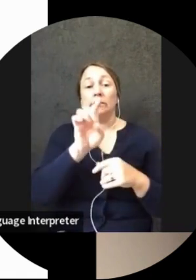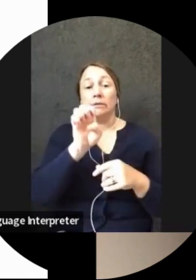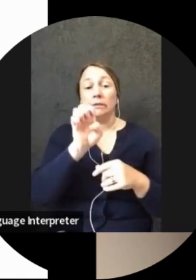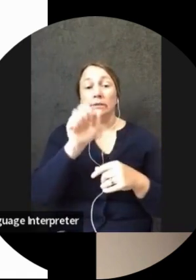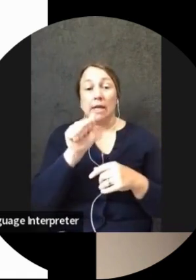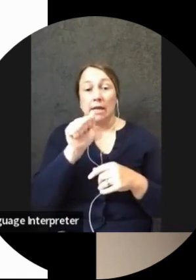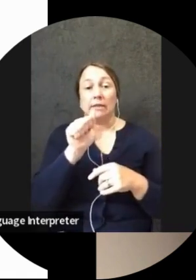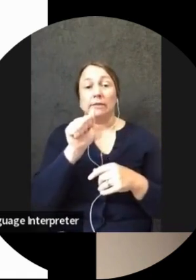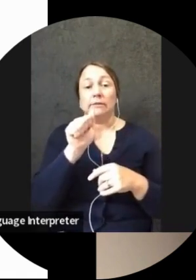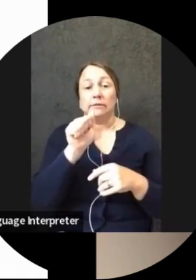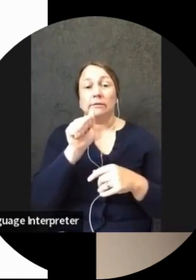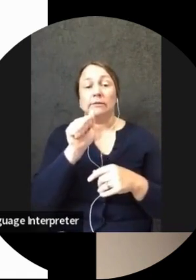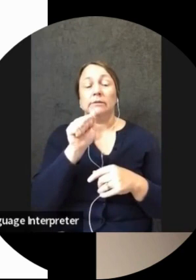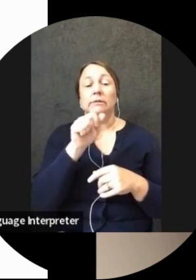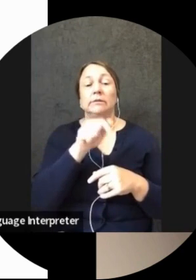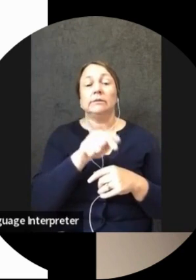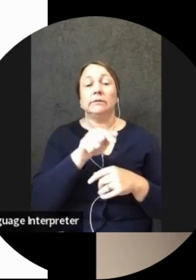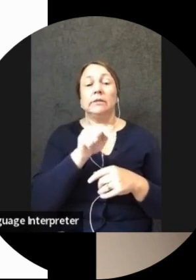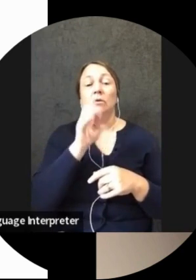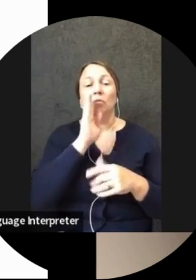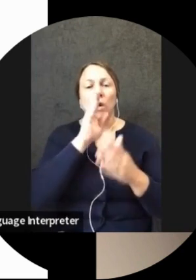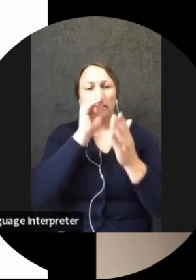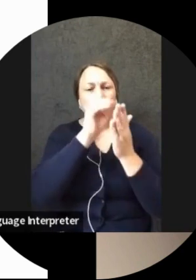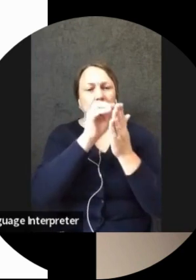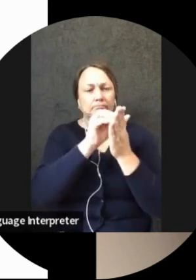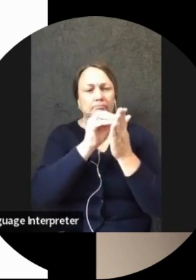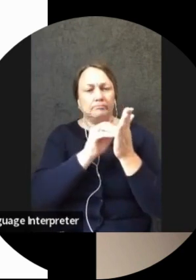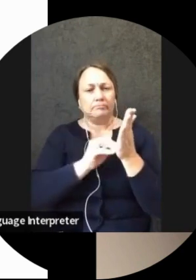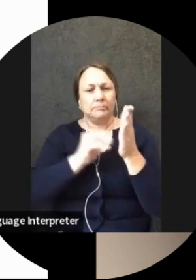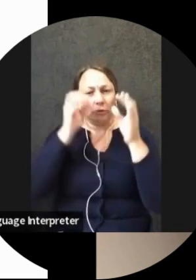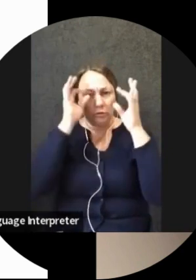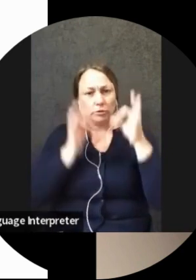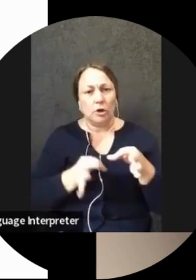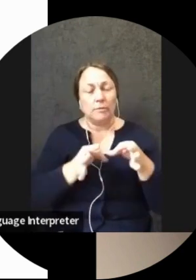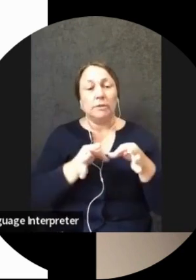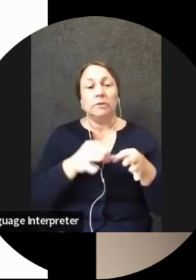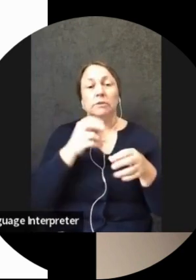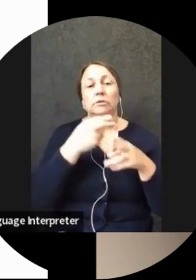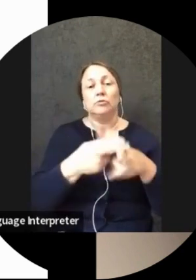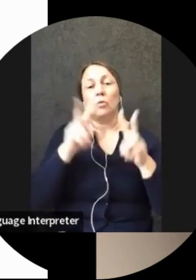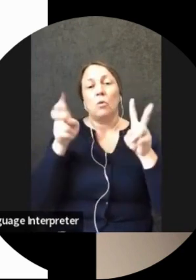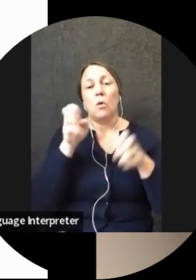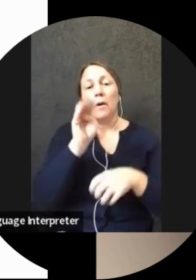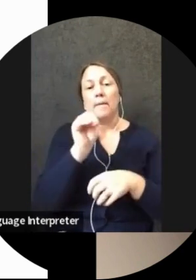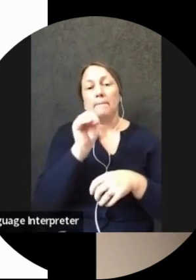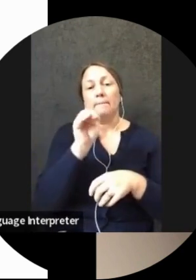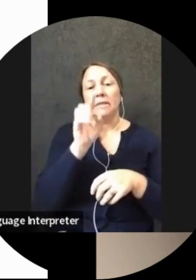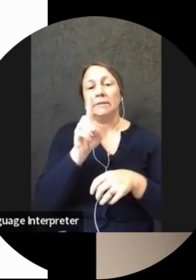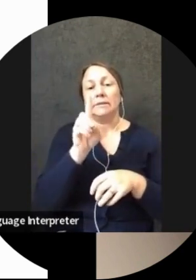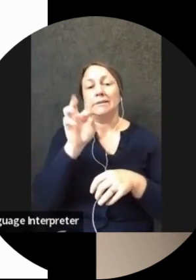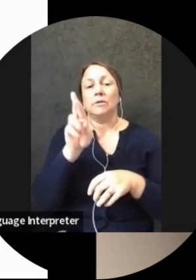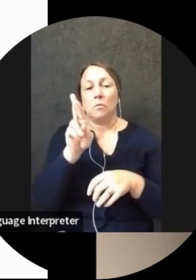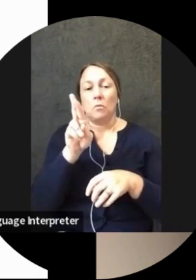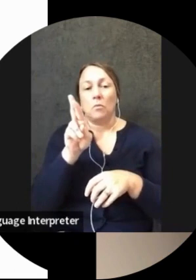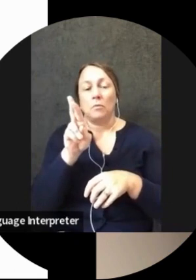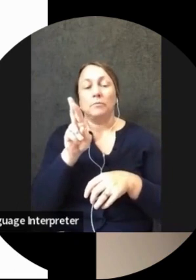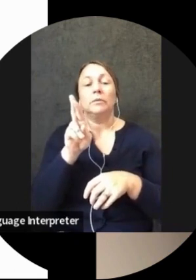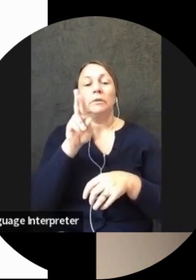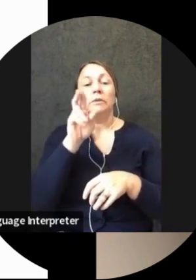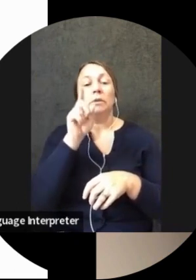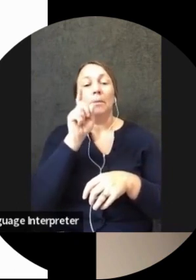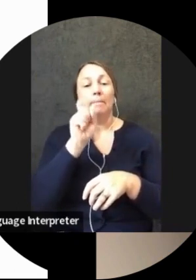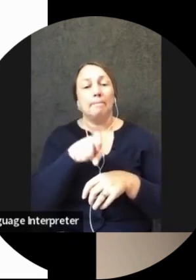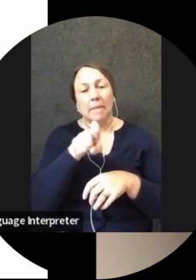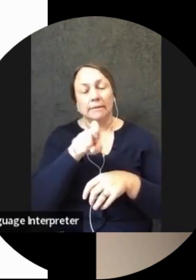a manifestation determination, otherwise known as an MDR, must be held for all disciplinary